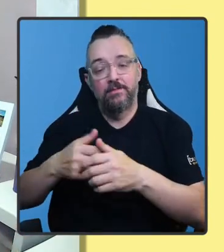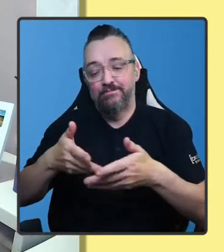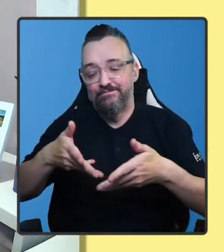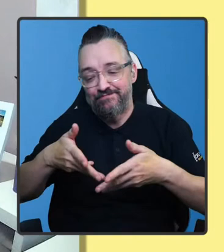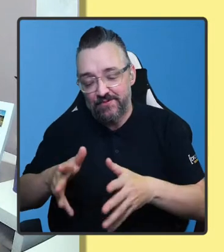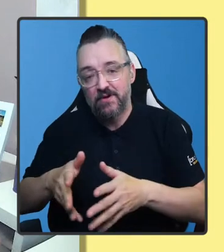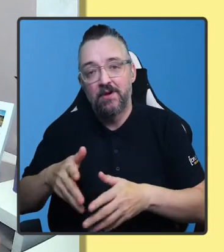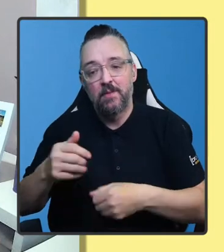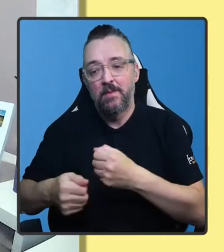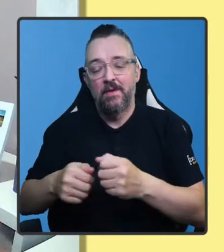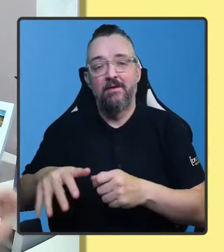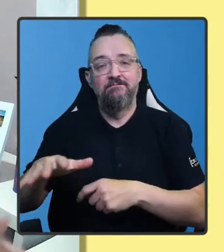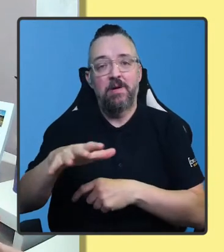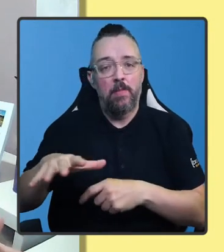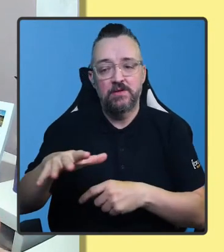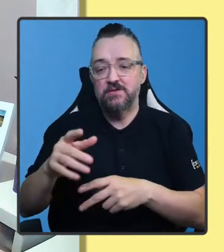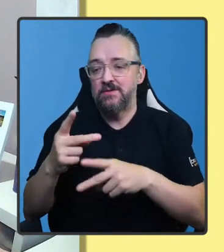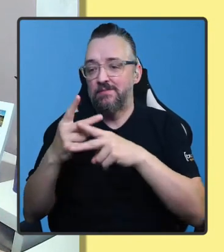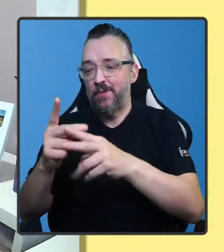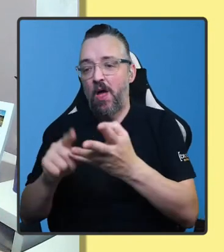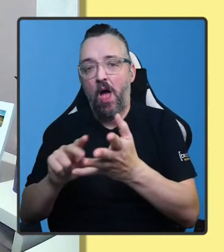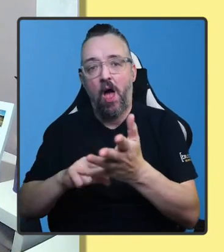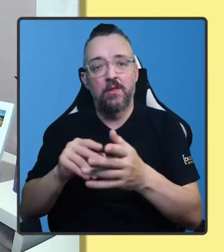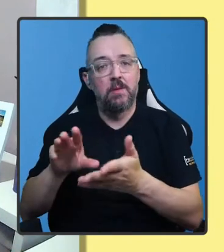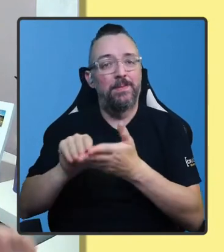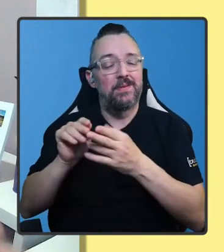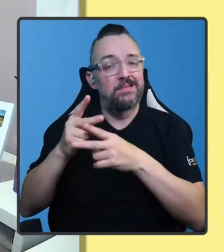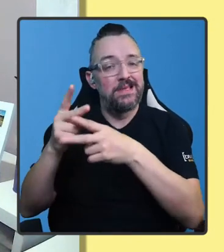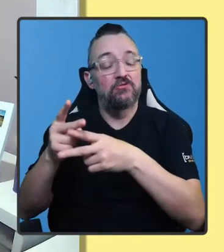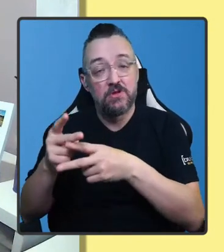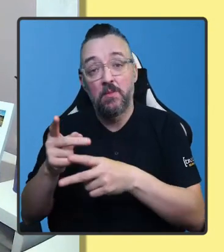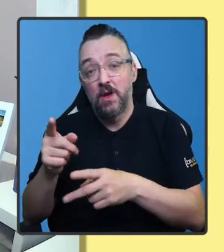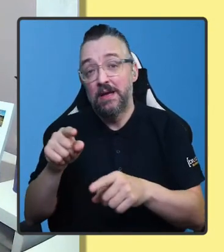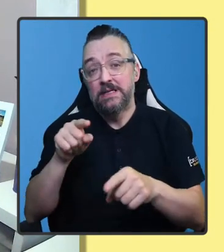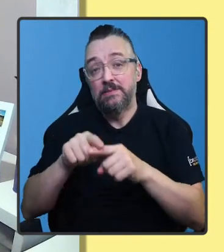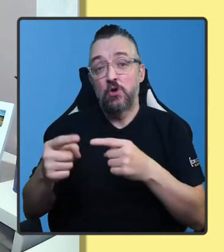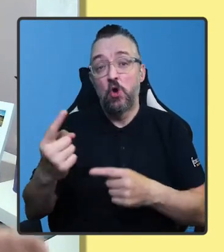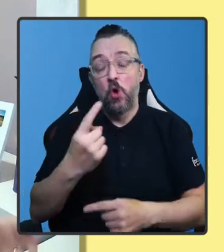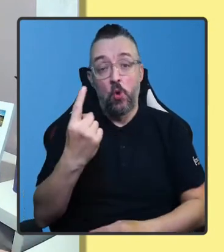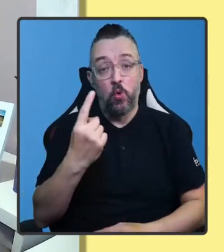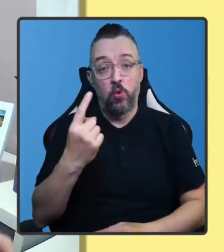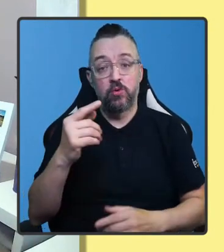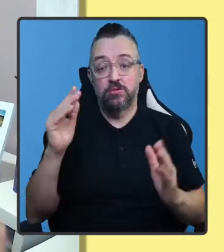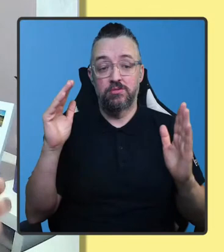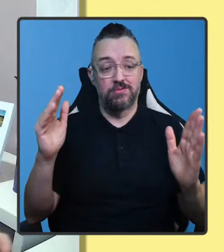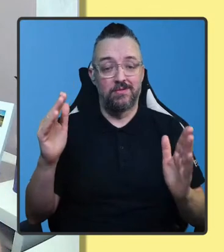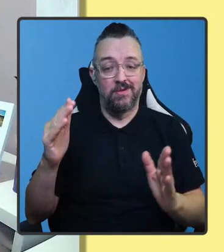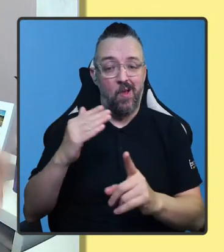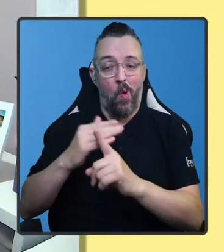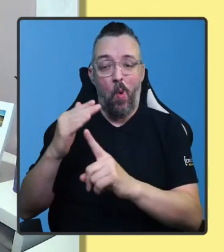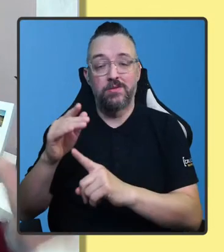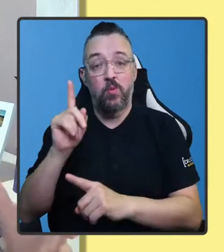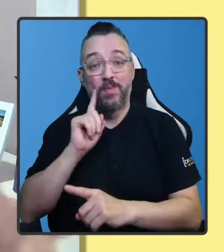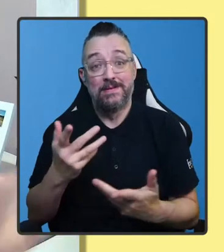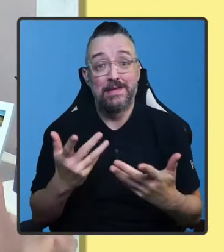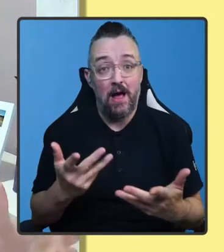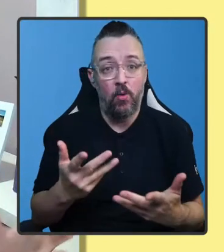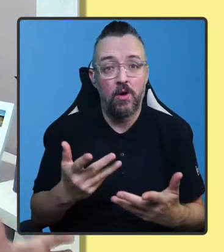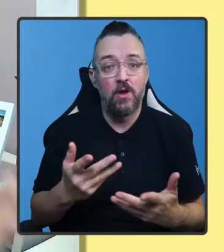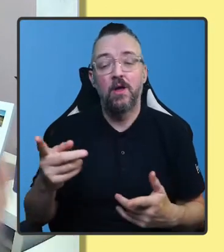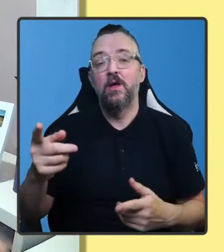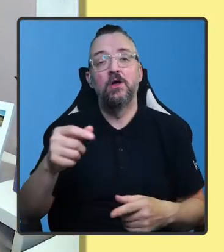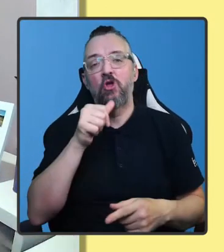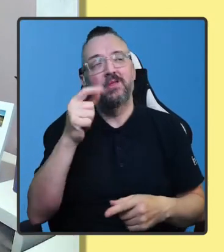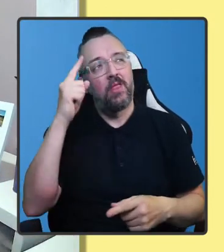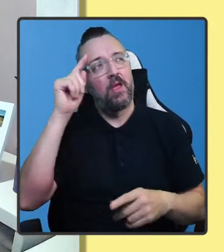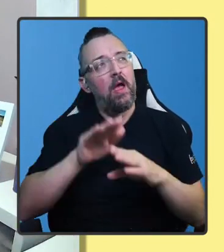and becoming unpaid carers, but also for those people who are currently in the bracket of older women. This is not just a problem for the future that we're looking to